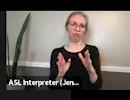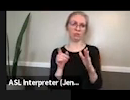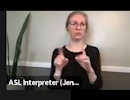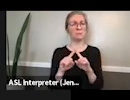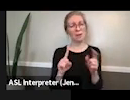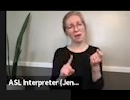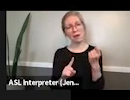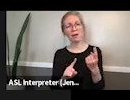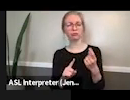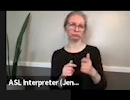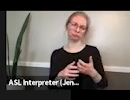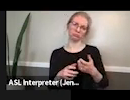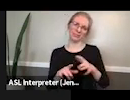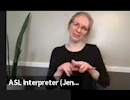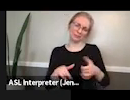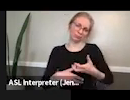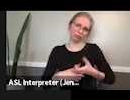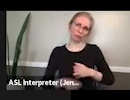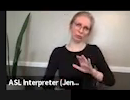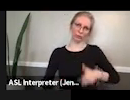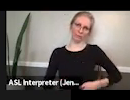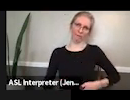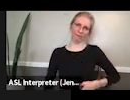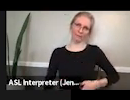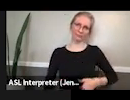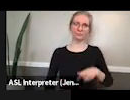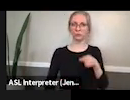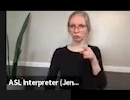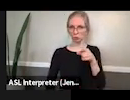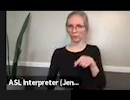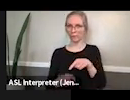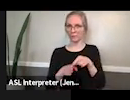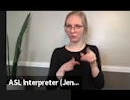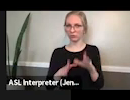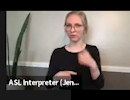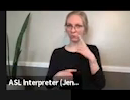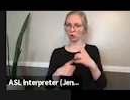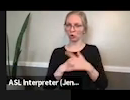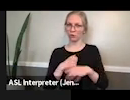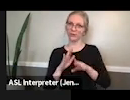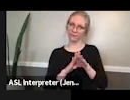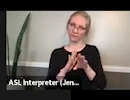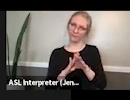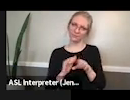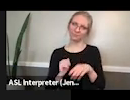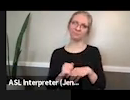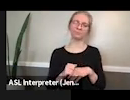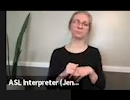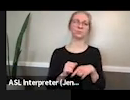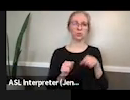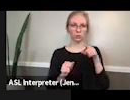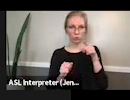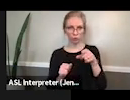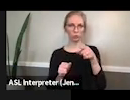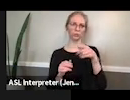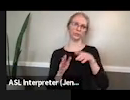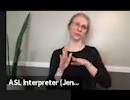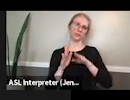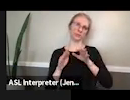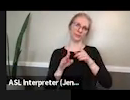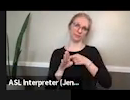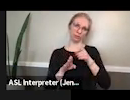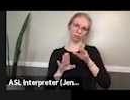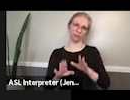say trust your gut. You are the specialists in early development. You are the specialists who work with the families on an